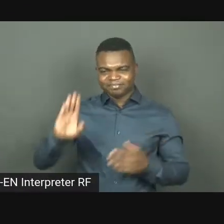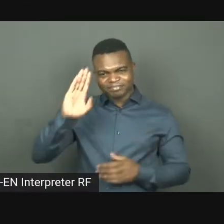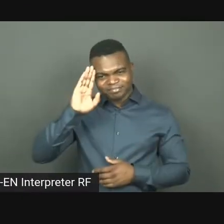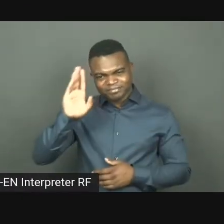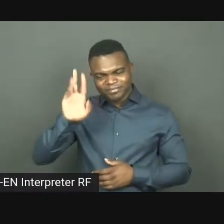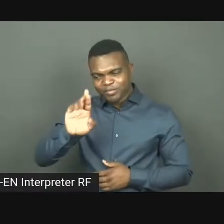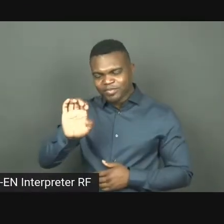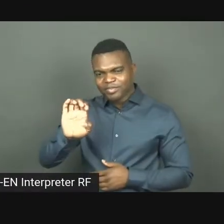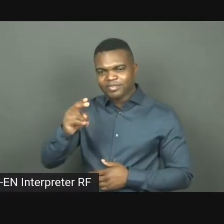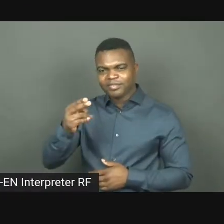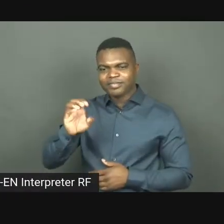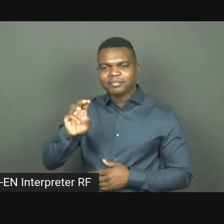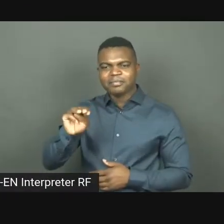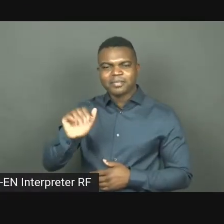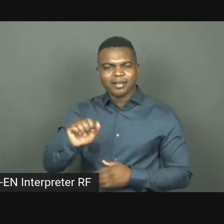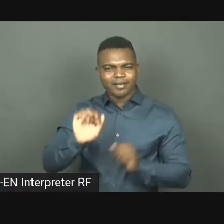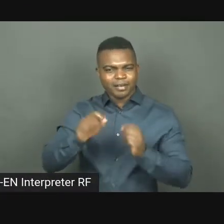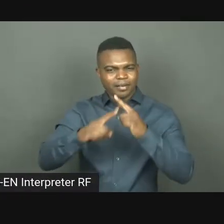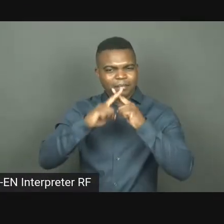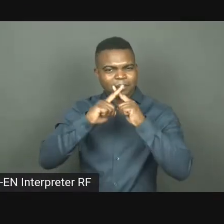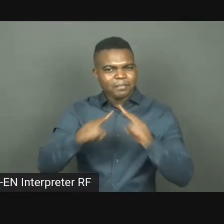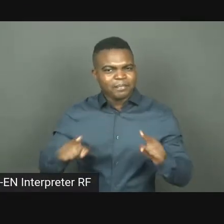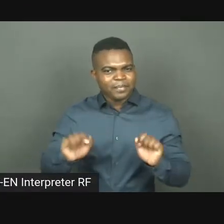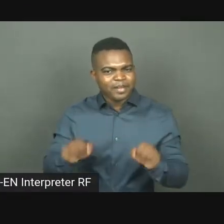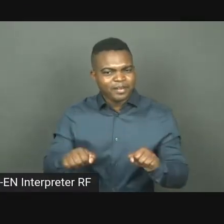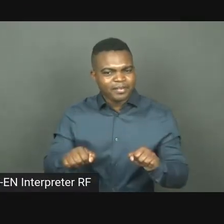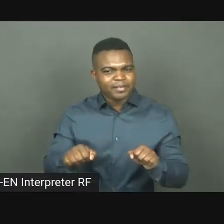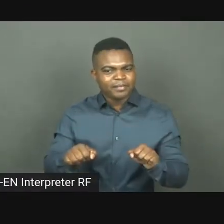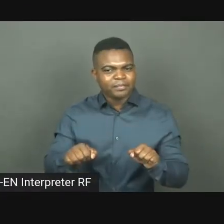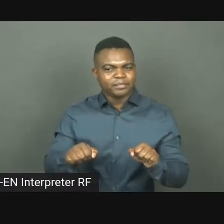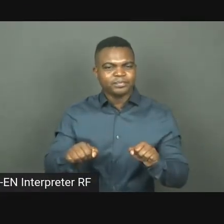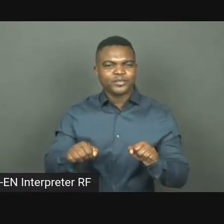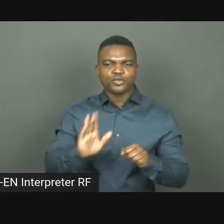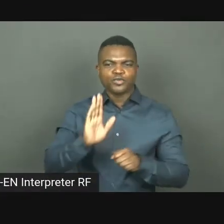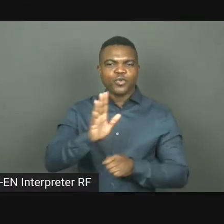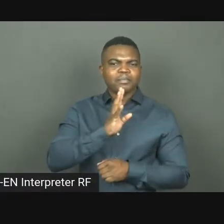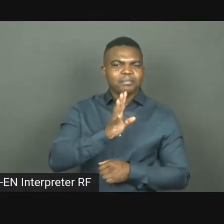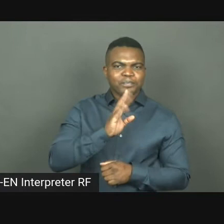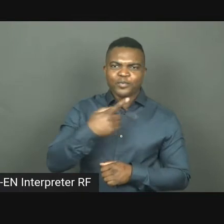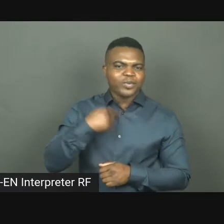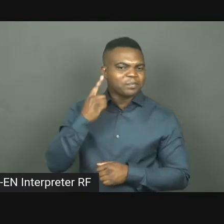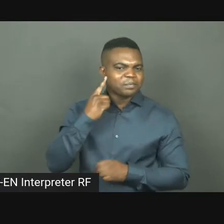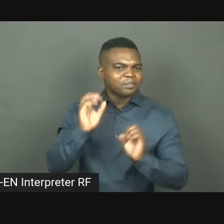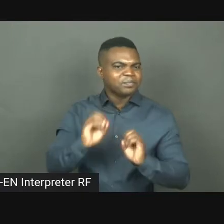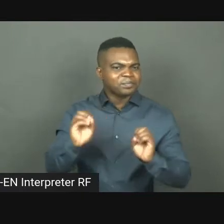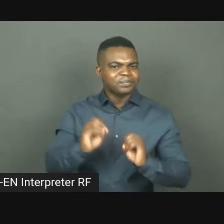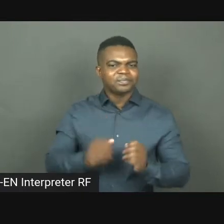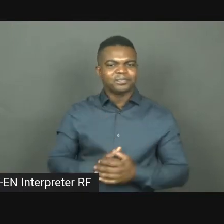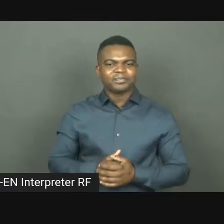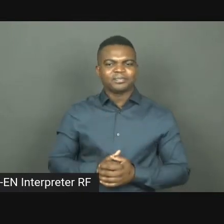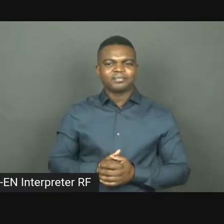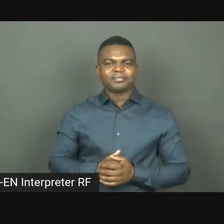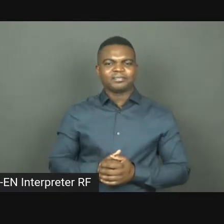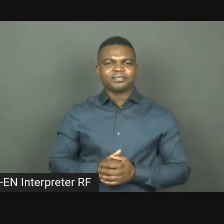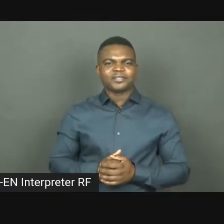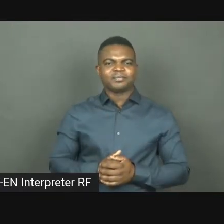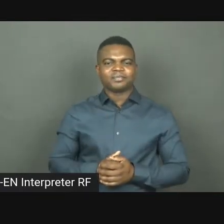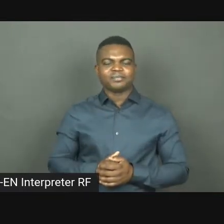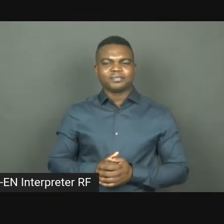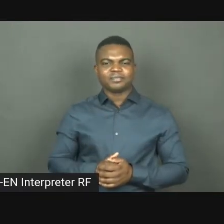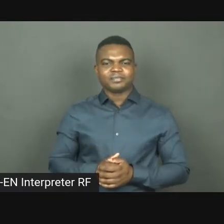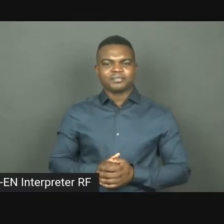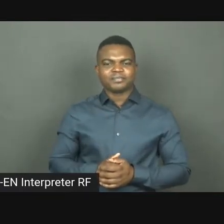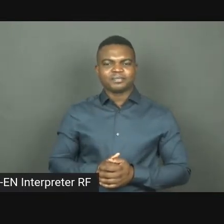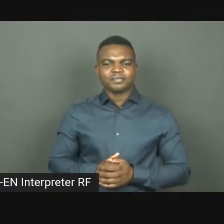it is an honor for me to be part of this opening session. My name is Rahima Kujungu, as I had been introduced, and I work with a